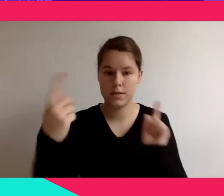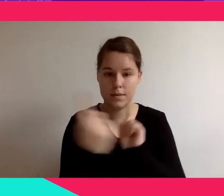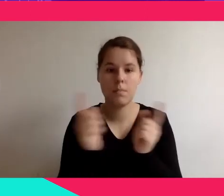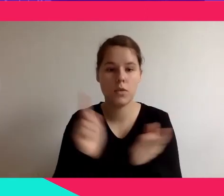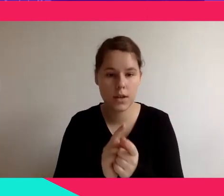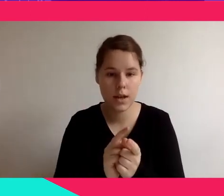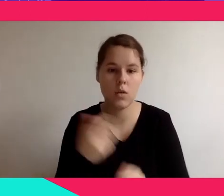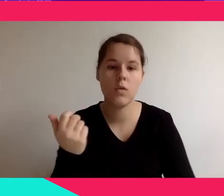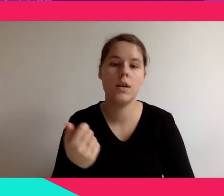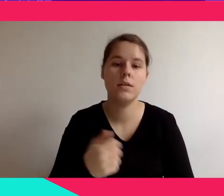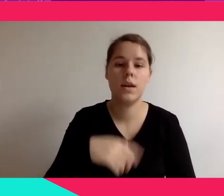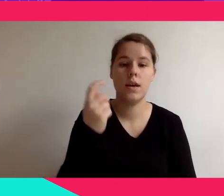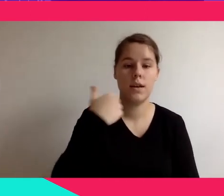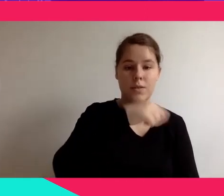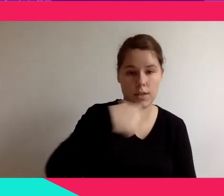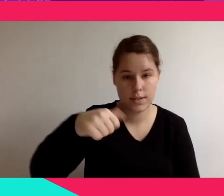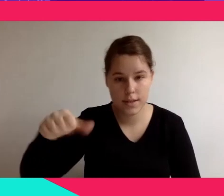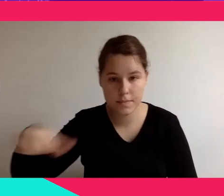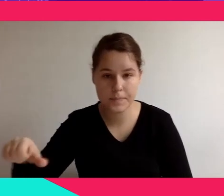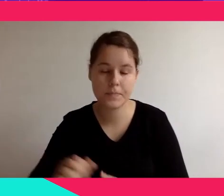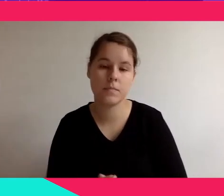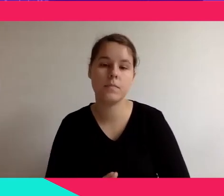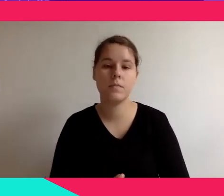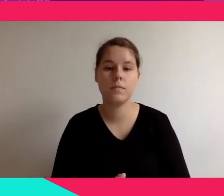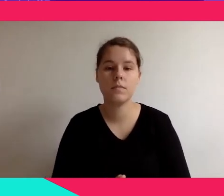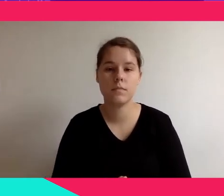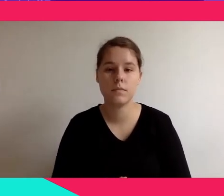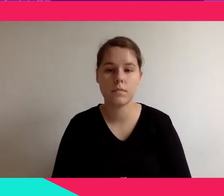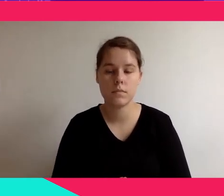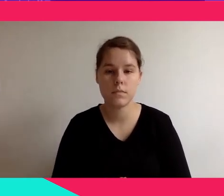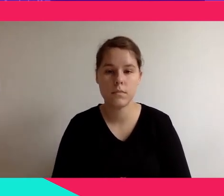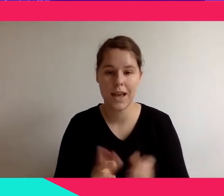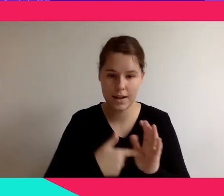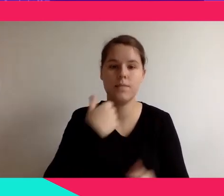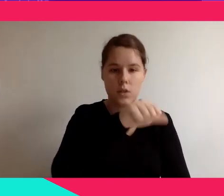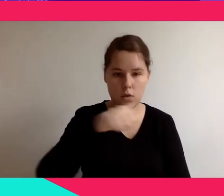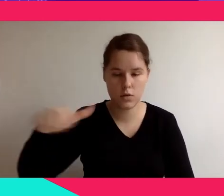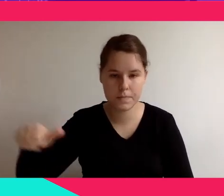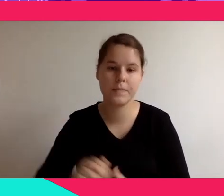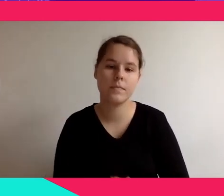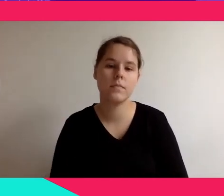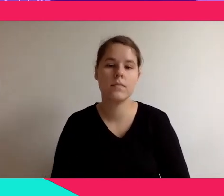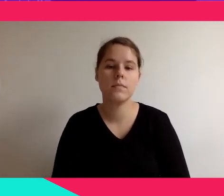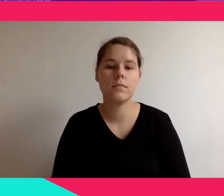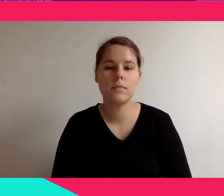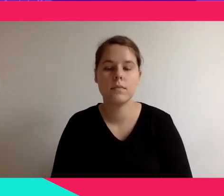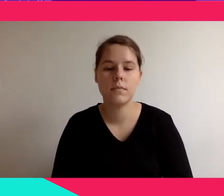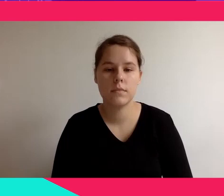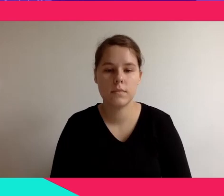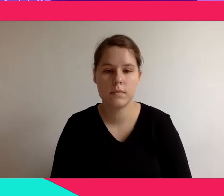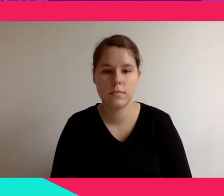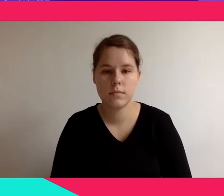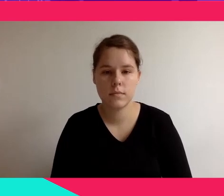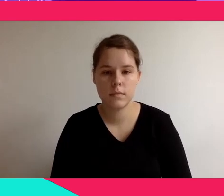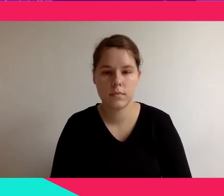facilitated by one of the museum interactive designers. And what they do together